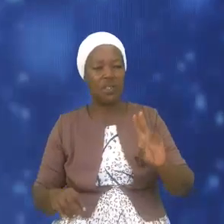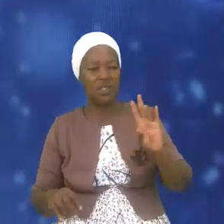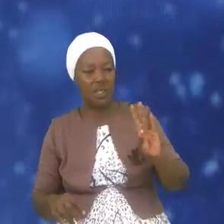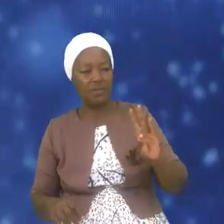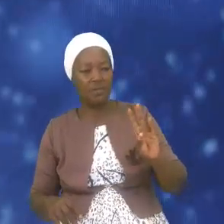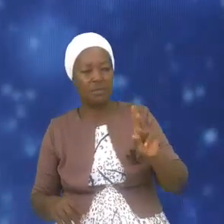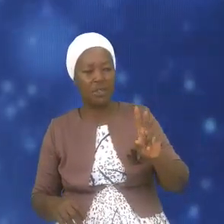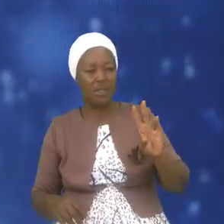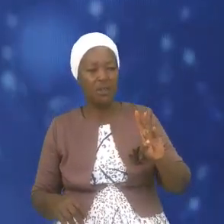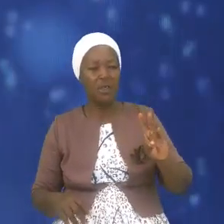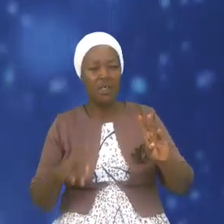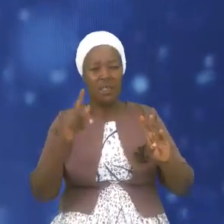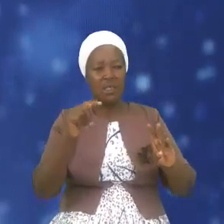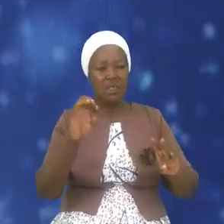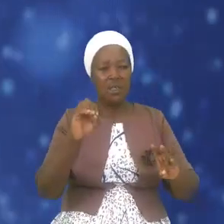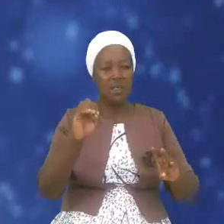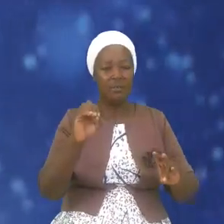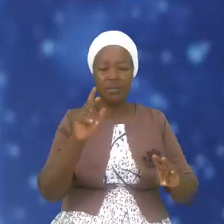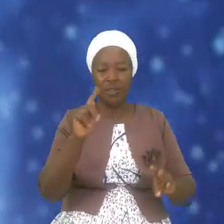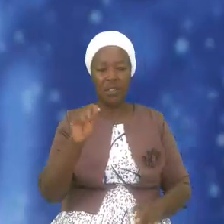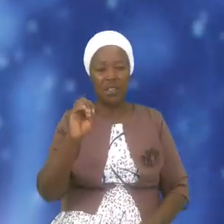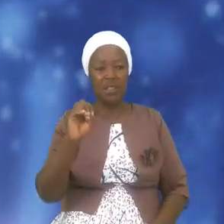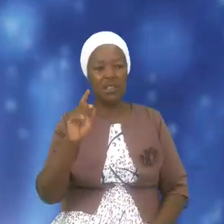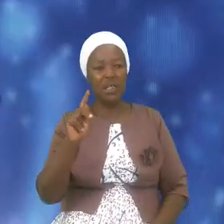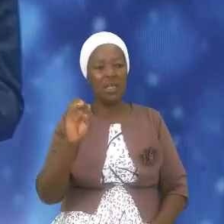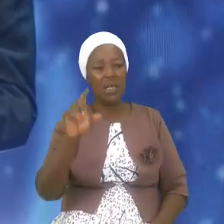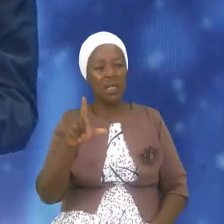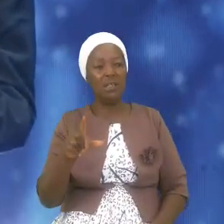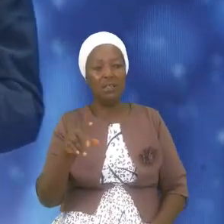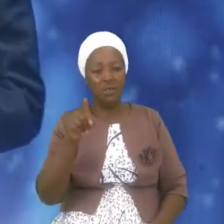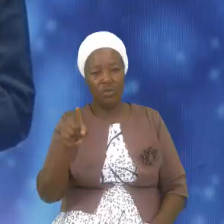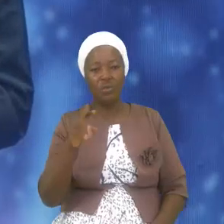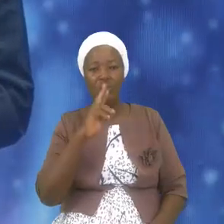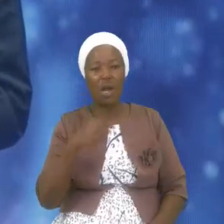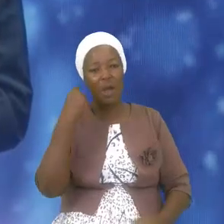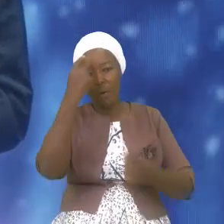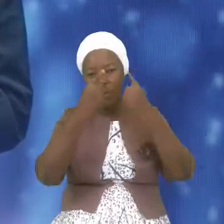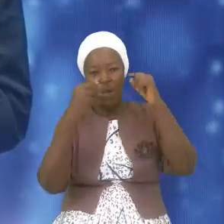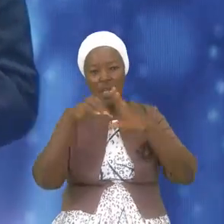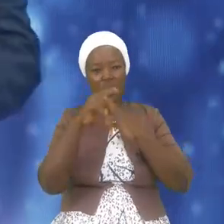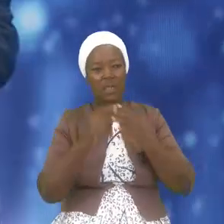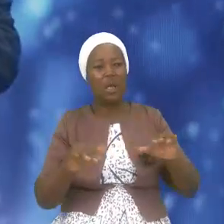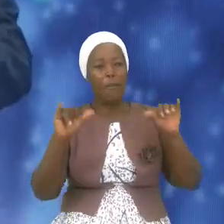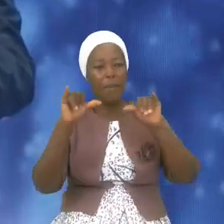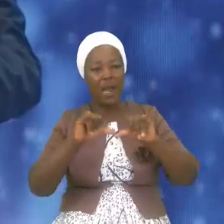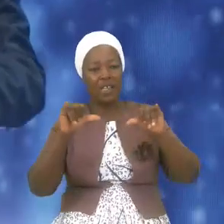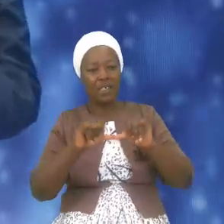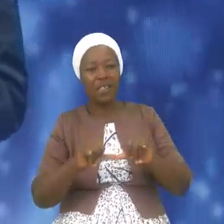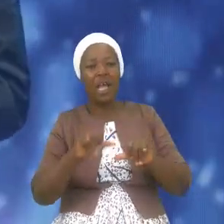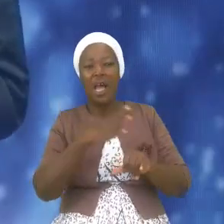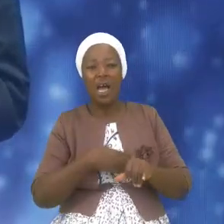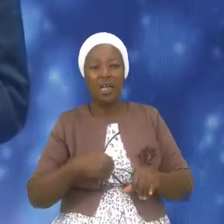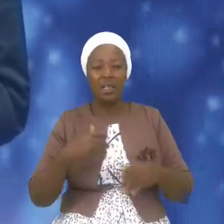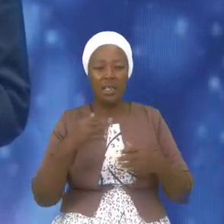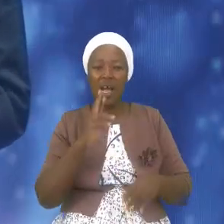art which in the balances and not found wanting. You have weighed